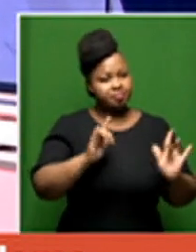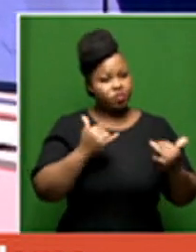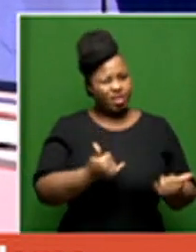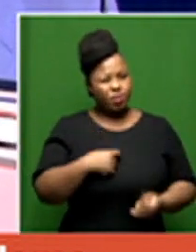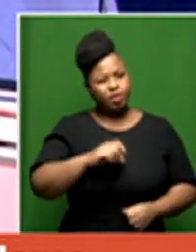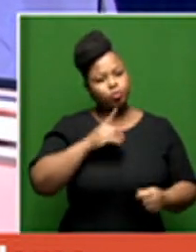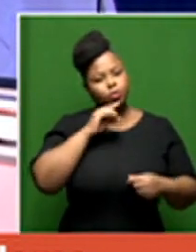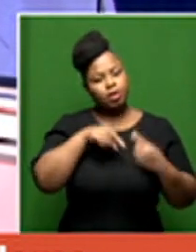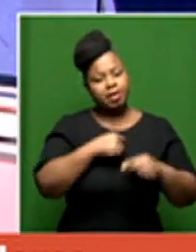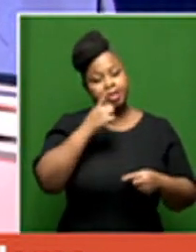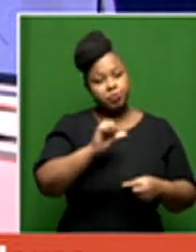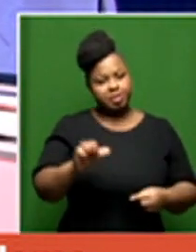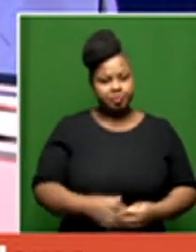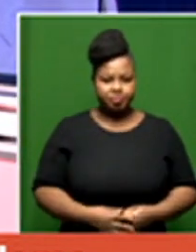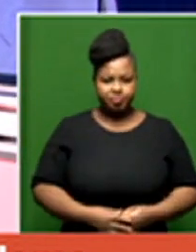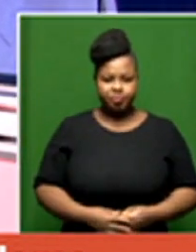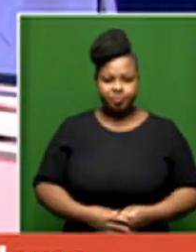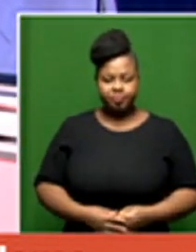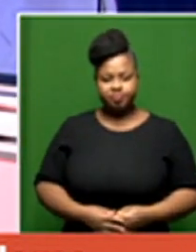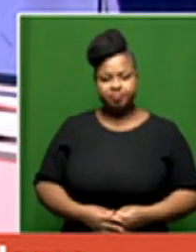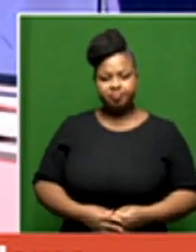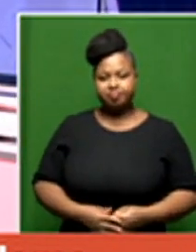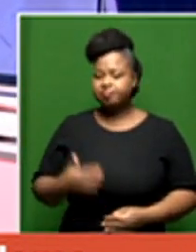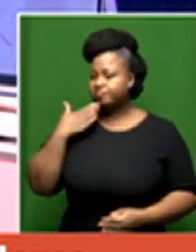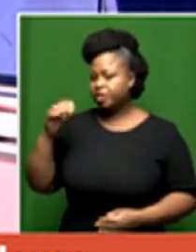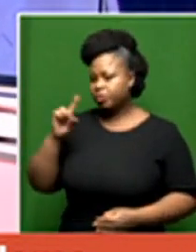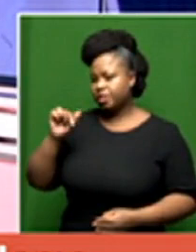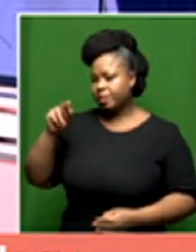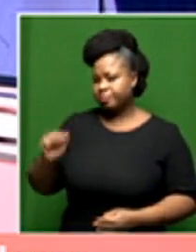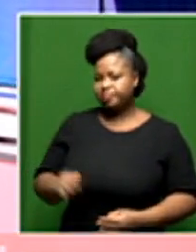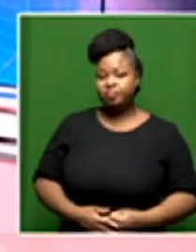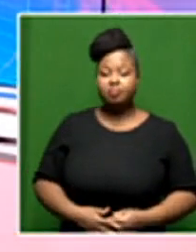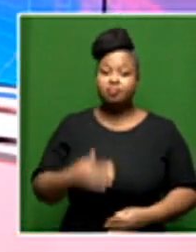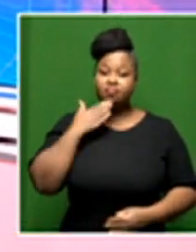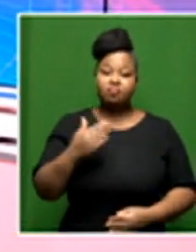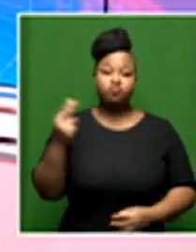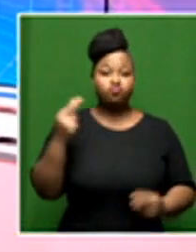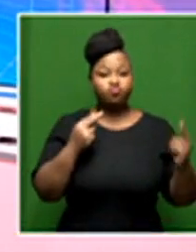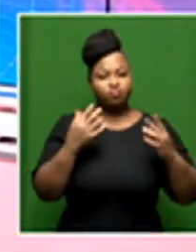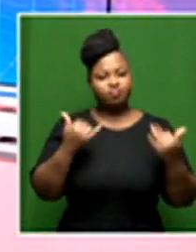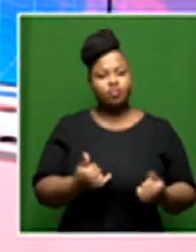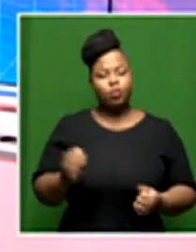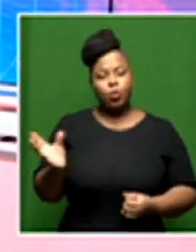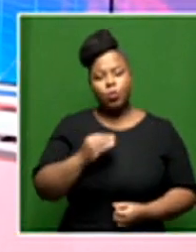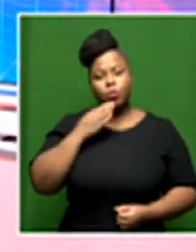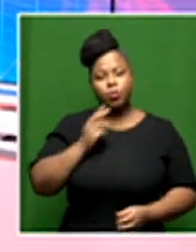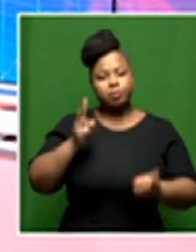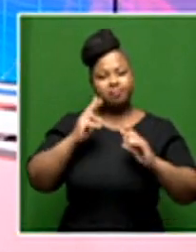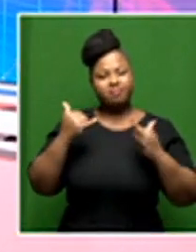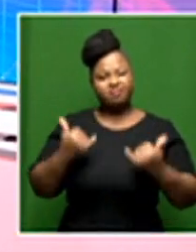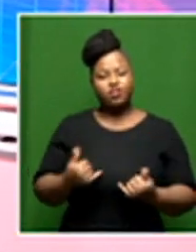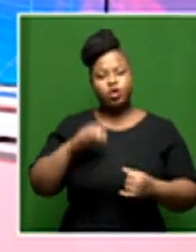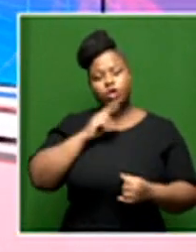now. We'll talk to you again next week. Thank you, Zama. Bye-bye. Thank you to our guests and our viewers for